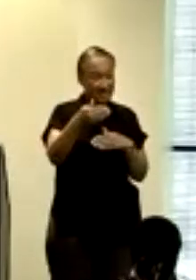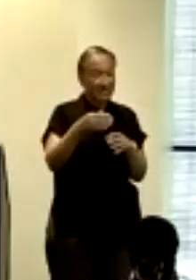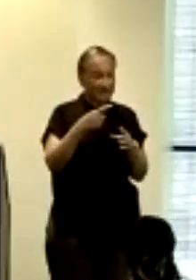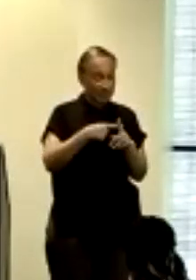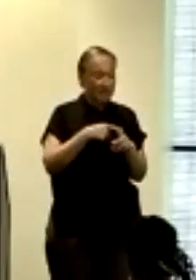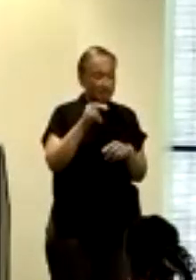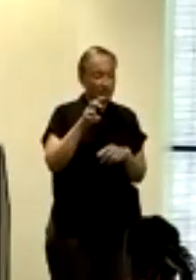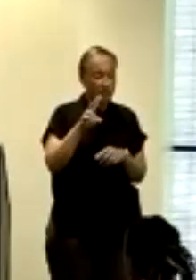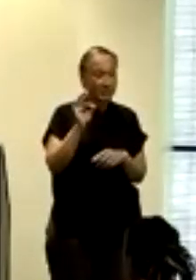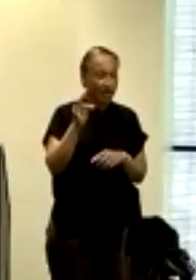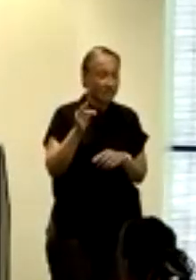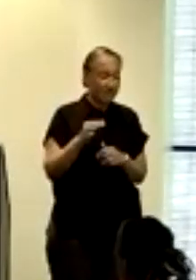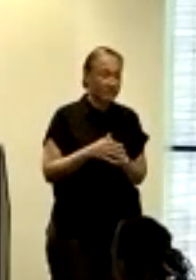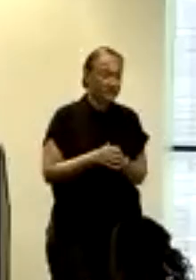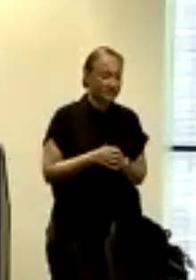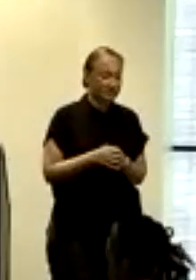meeting on November 9th.